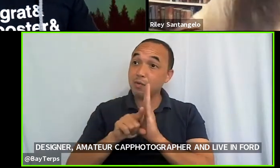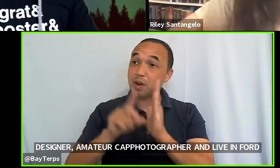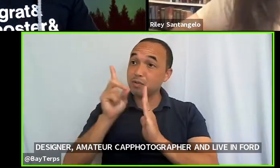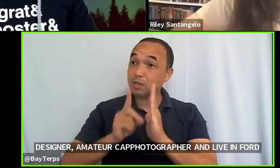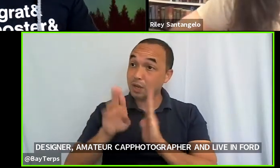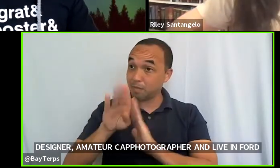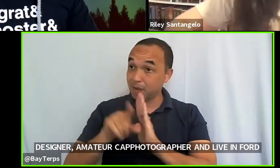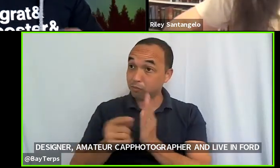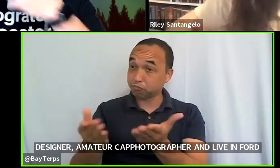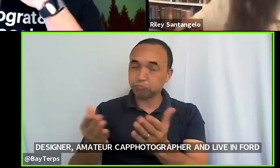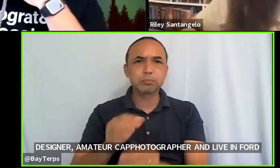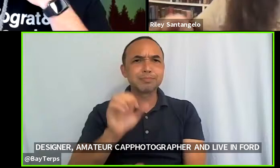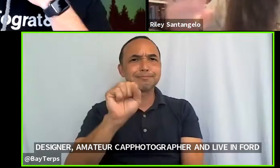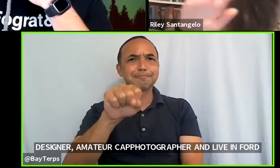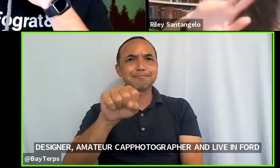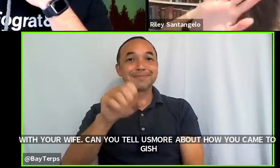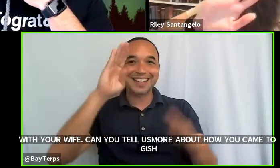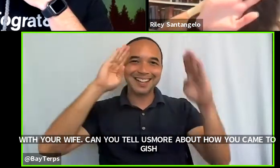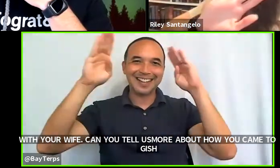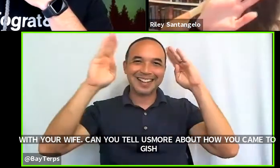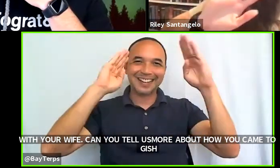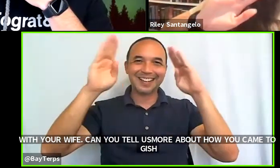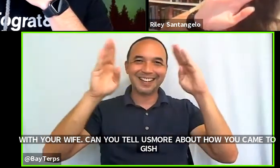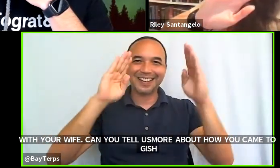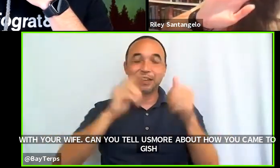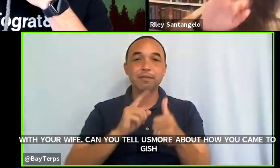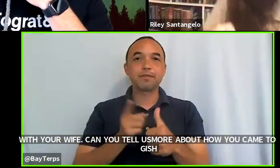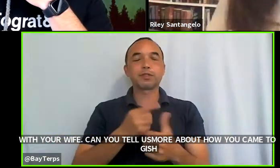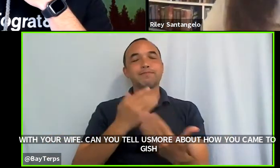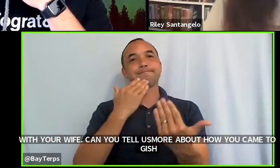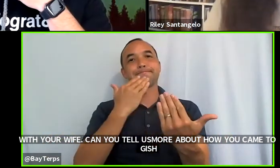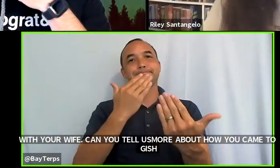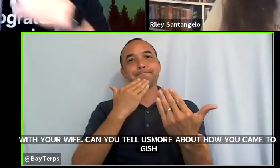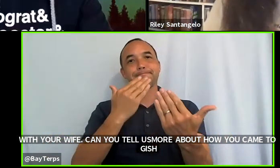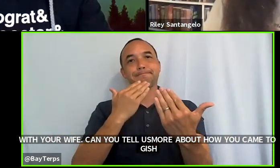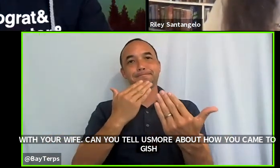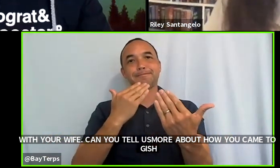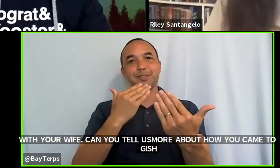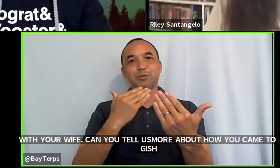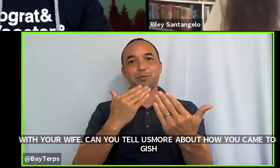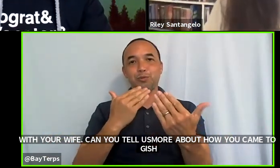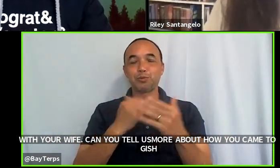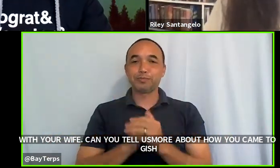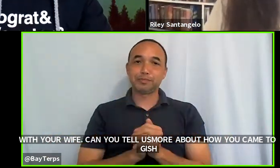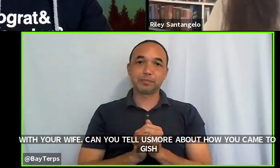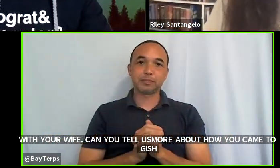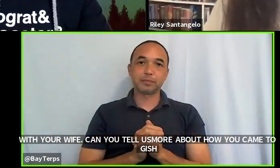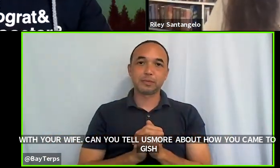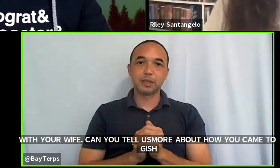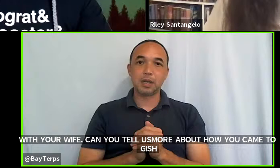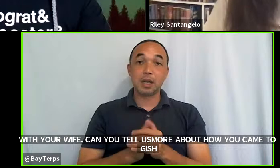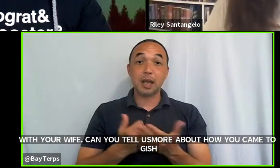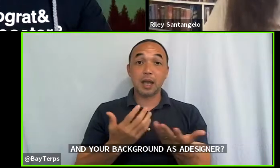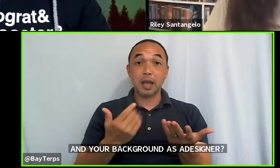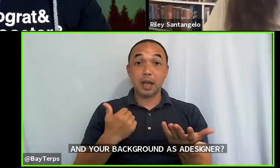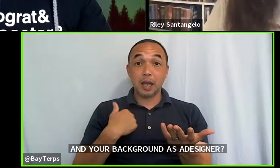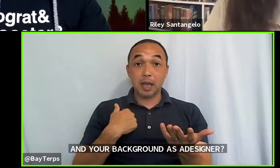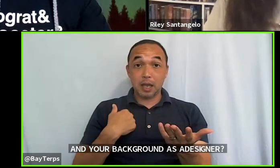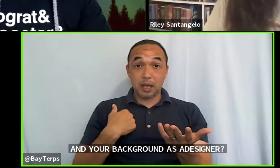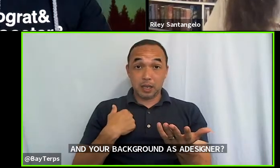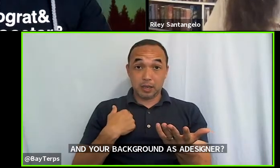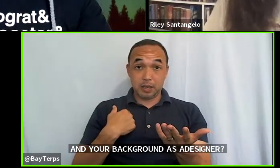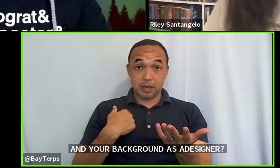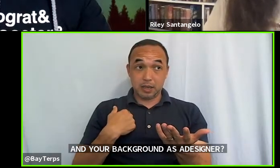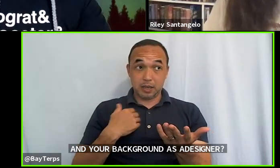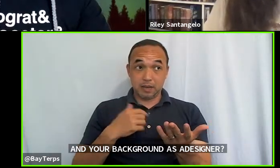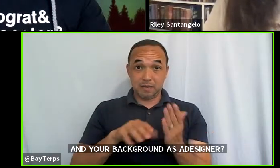Totally. Well, hi, everybody. First of all, thank you so much for being here. I found out